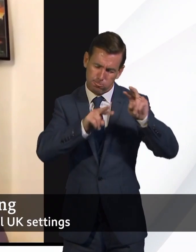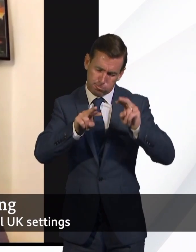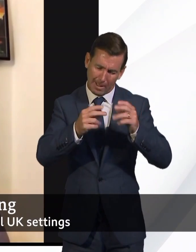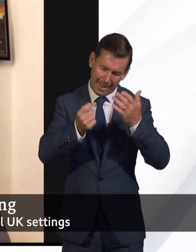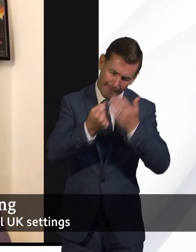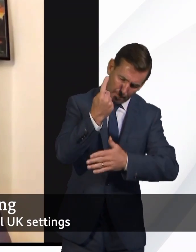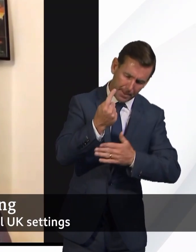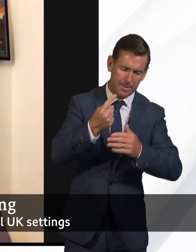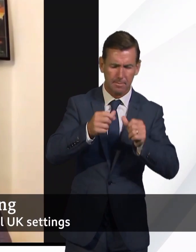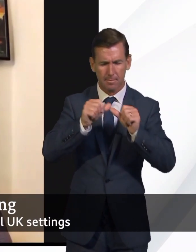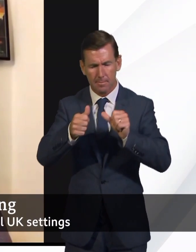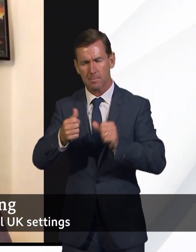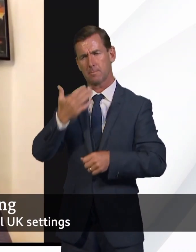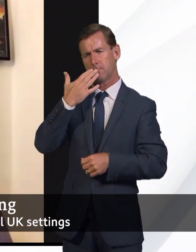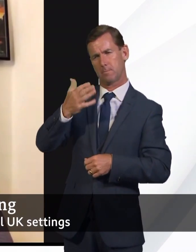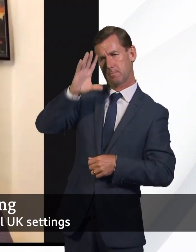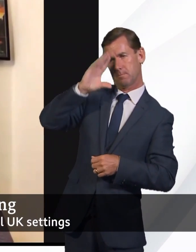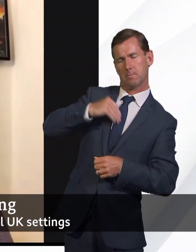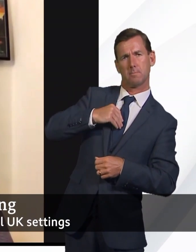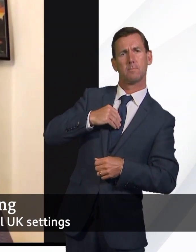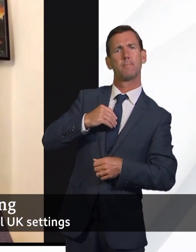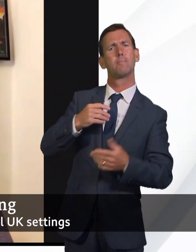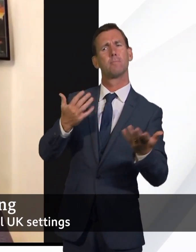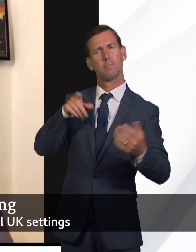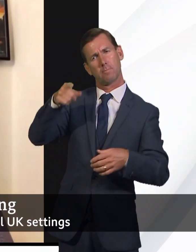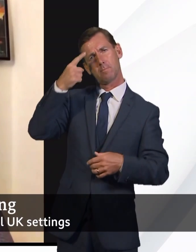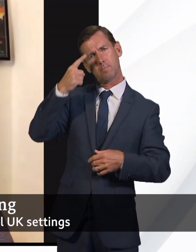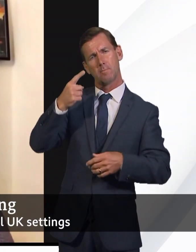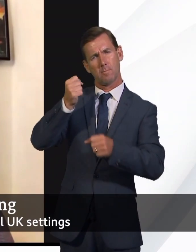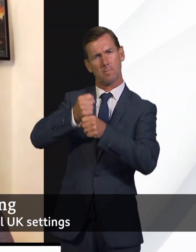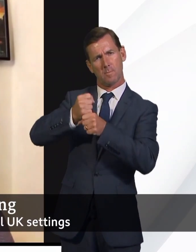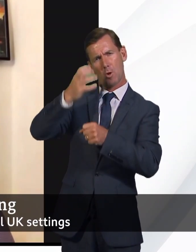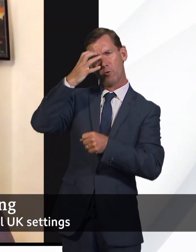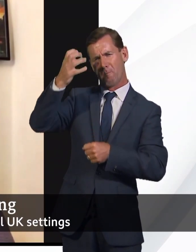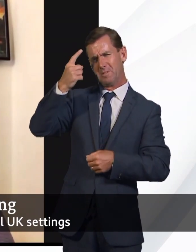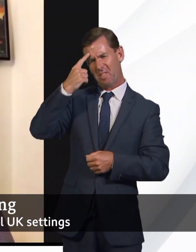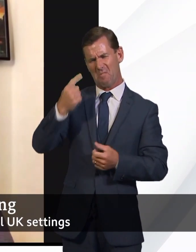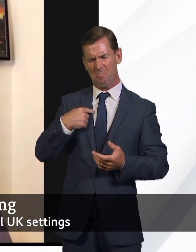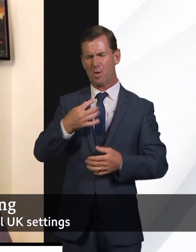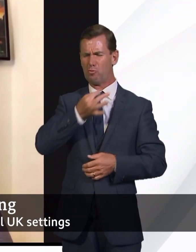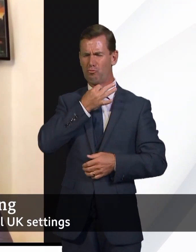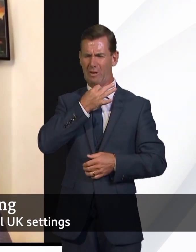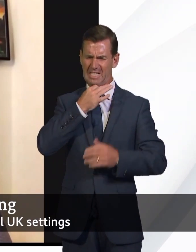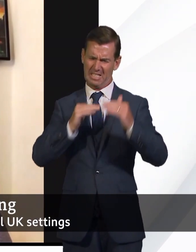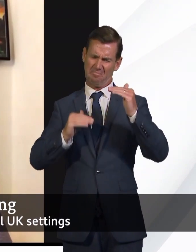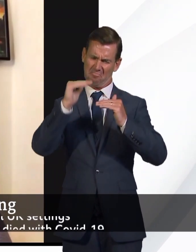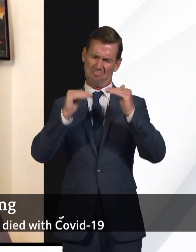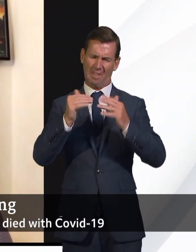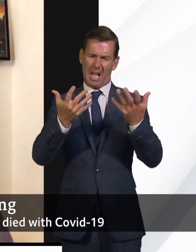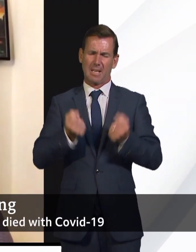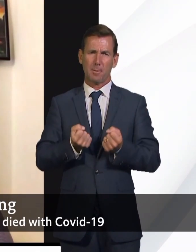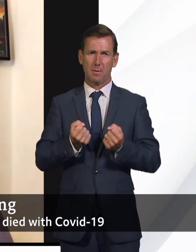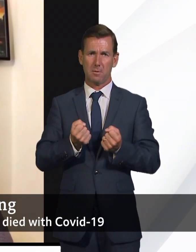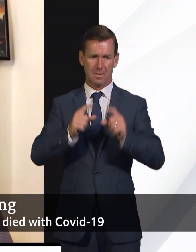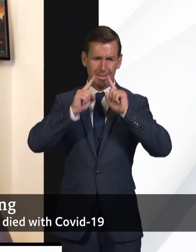action. Could you give me an idea of what the government considers to be an acceptable level of risk to teachers and